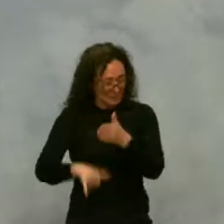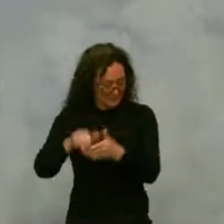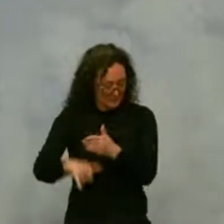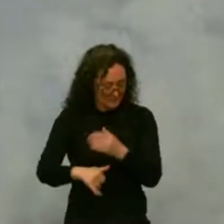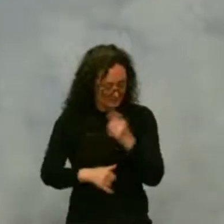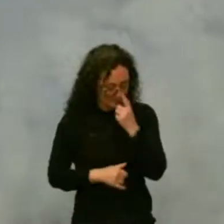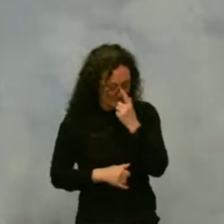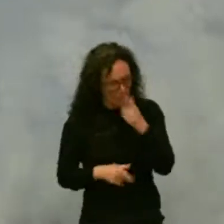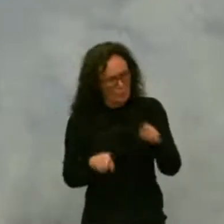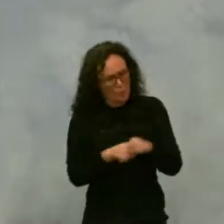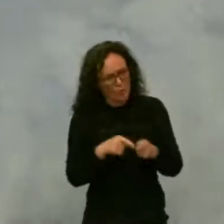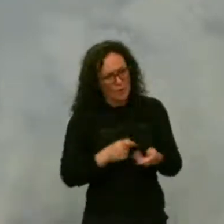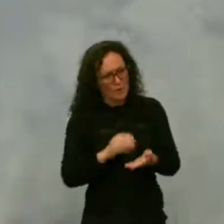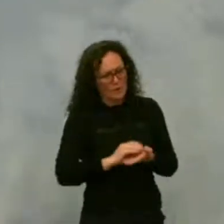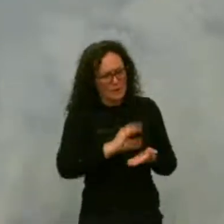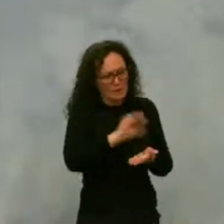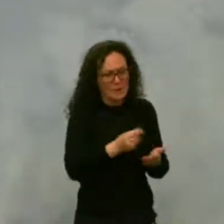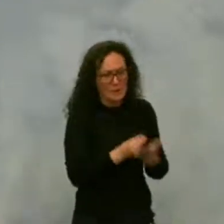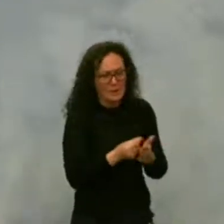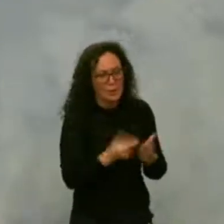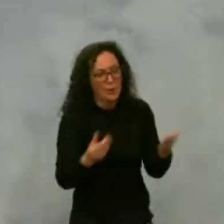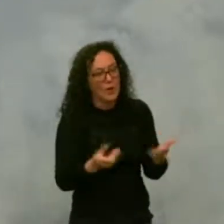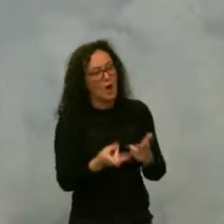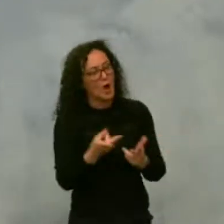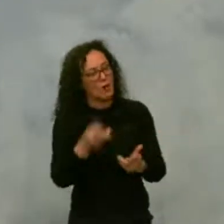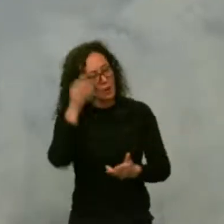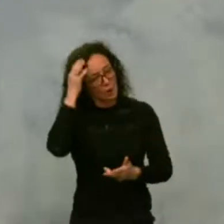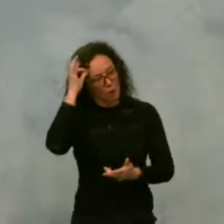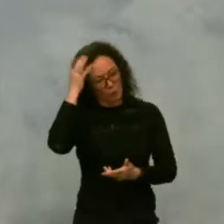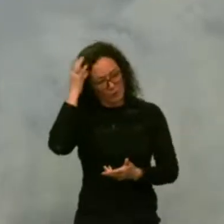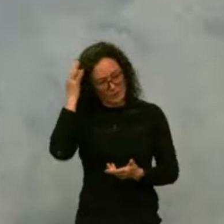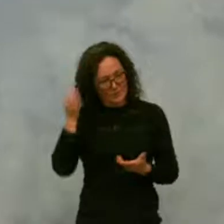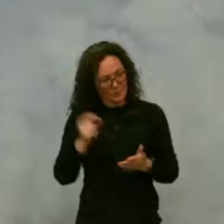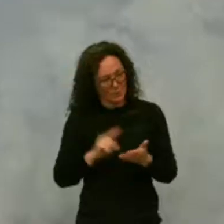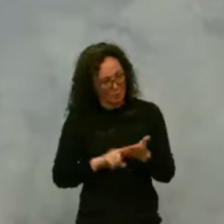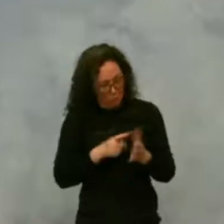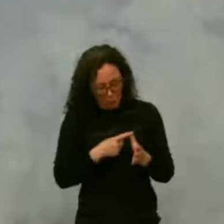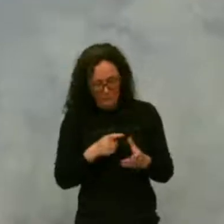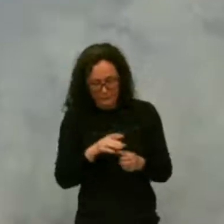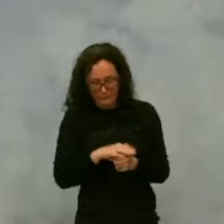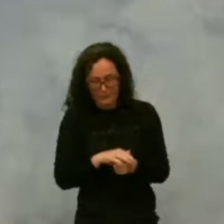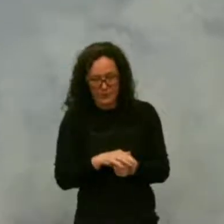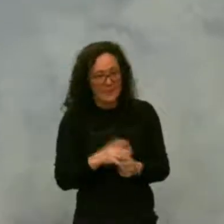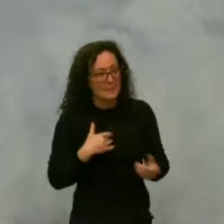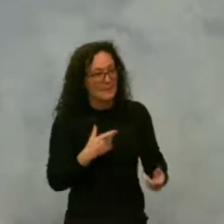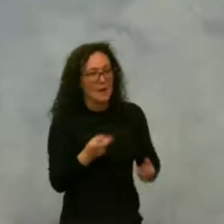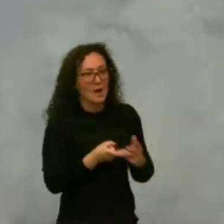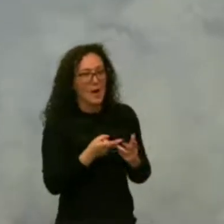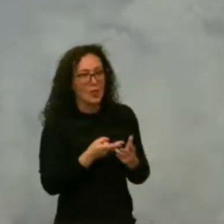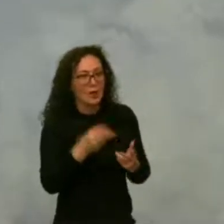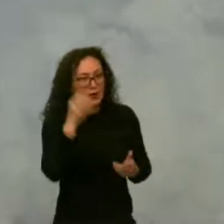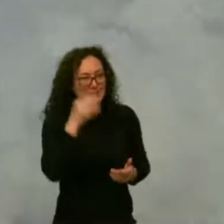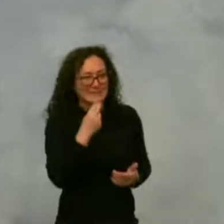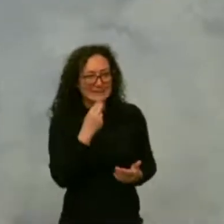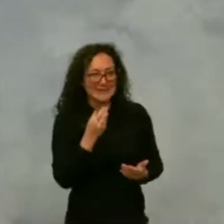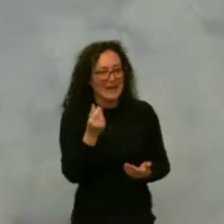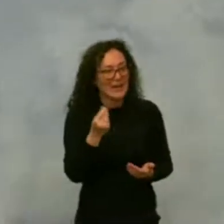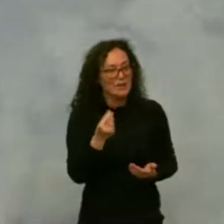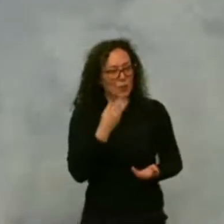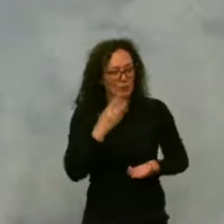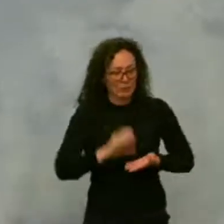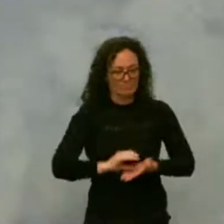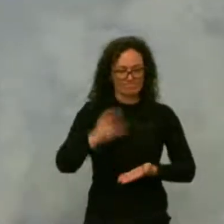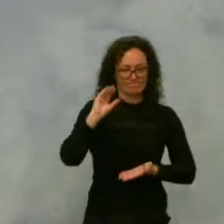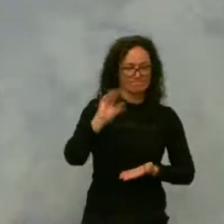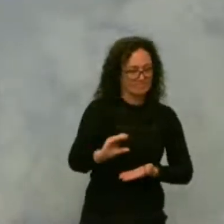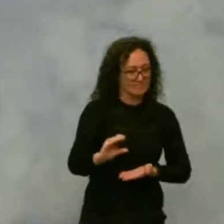also deposit money with other local authorities. So that's where other councils are looking for cash, and we will deposit that money with them.